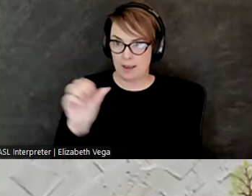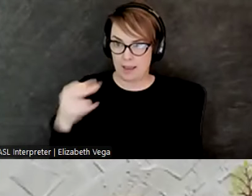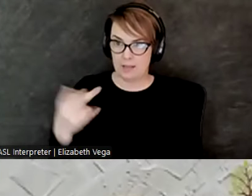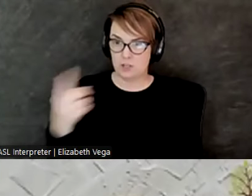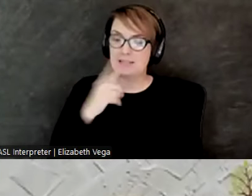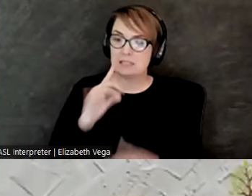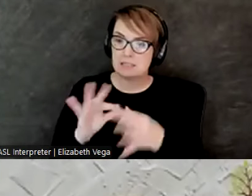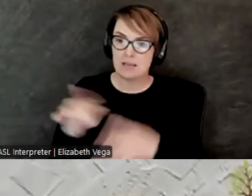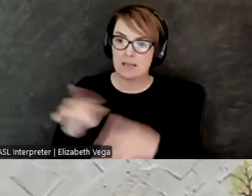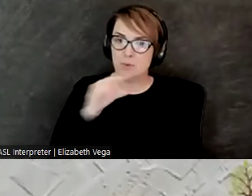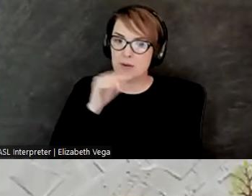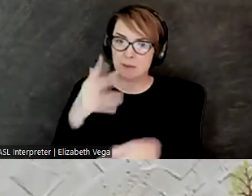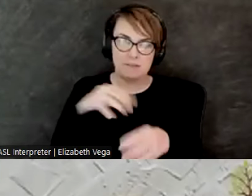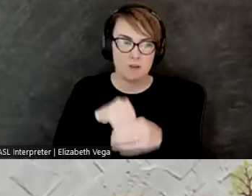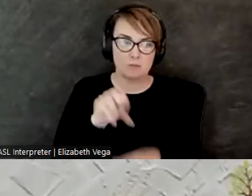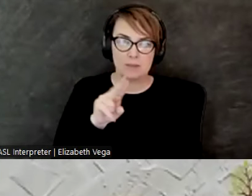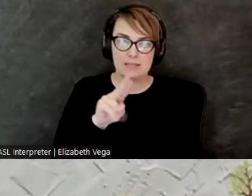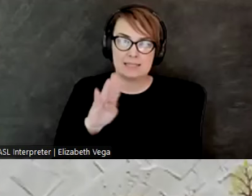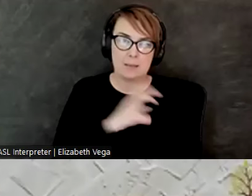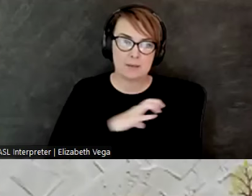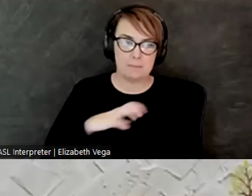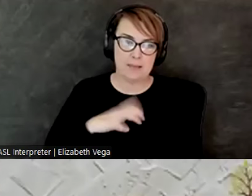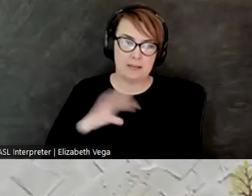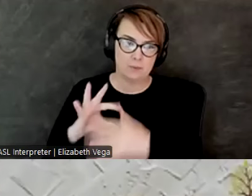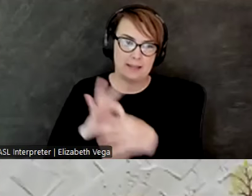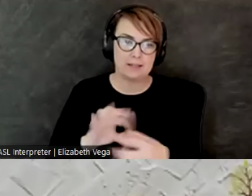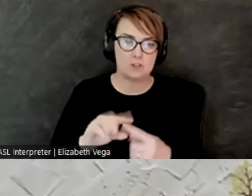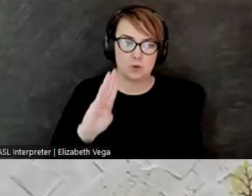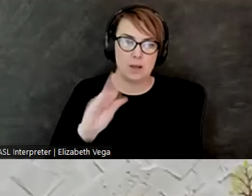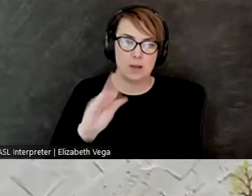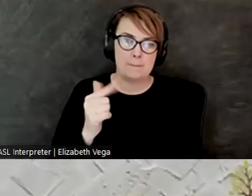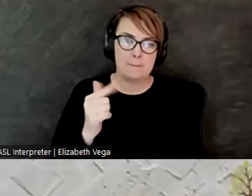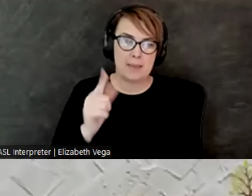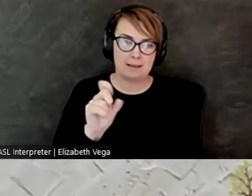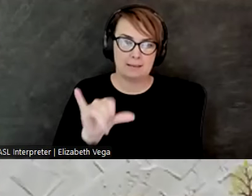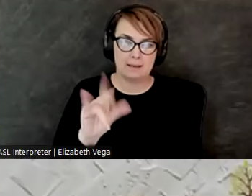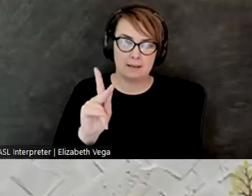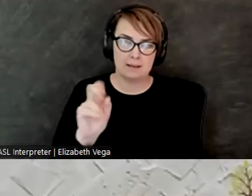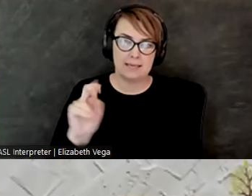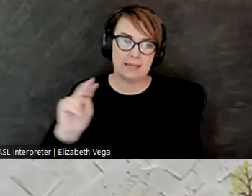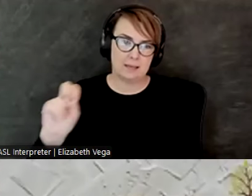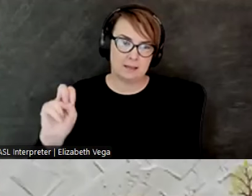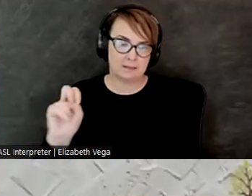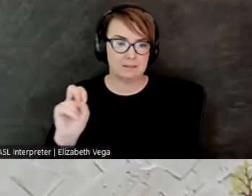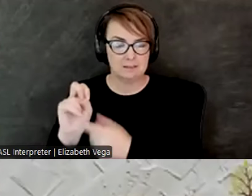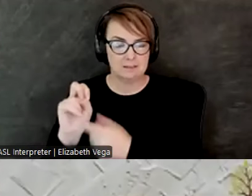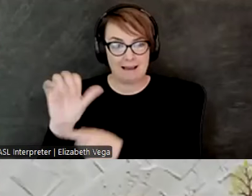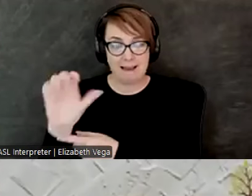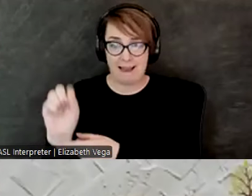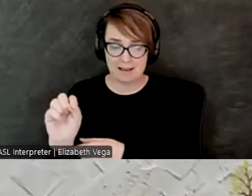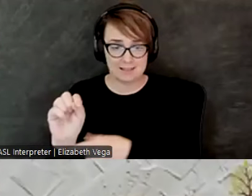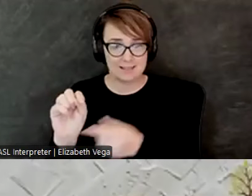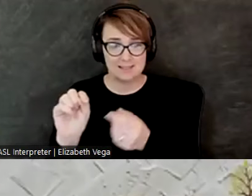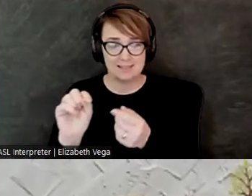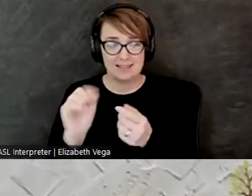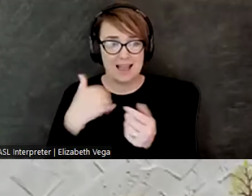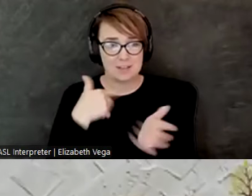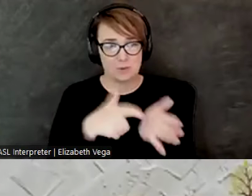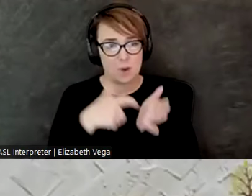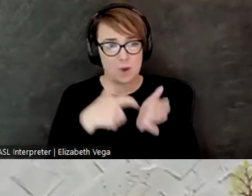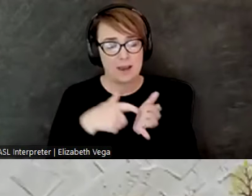with a subcommittee where Bagley King is at play, that they wouldn't have anything to do with that.